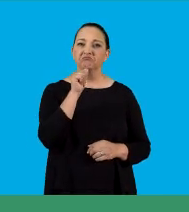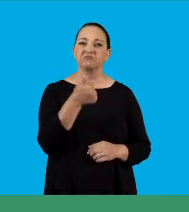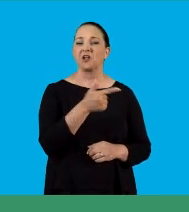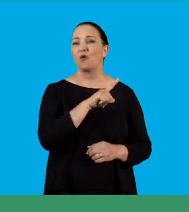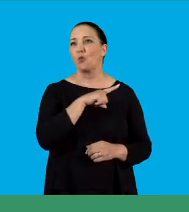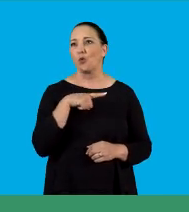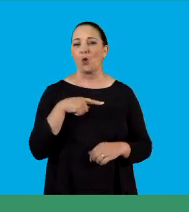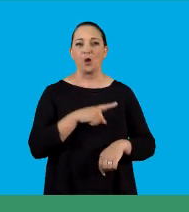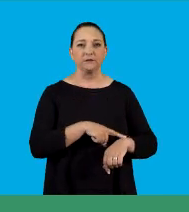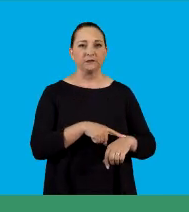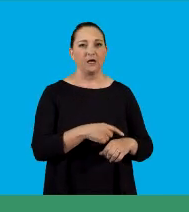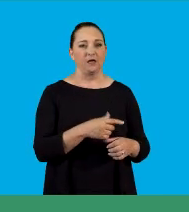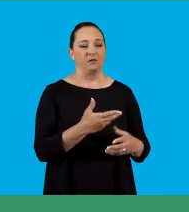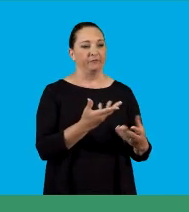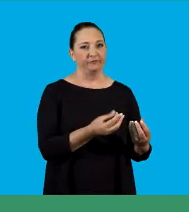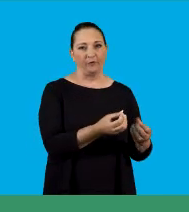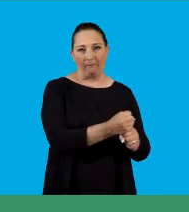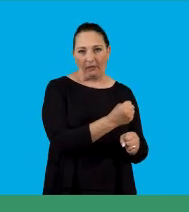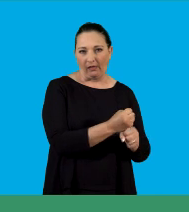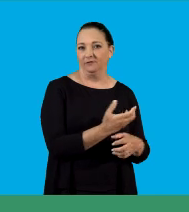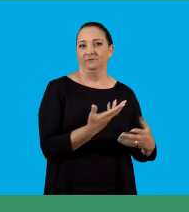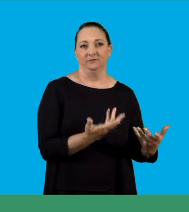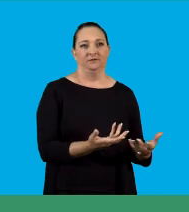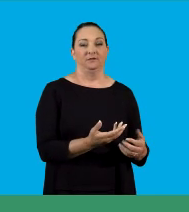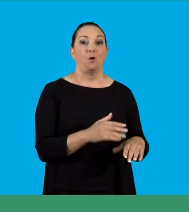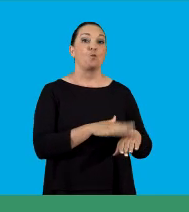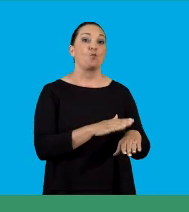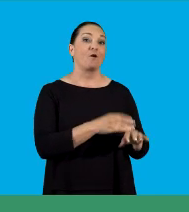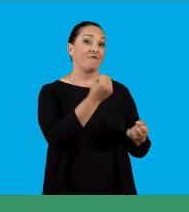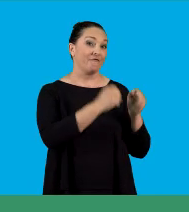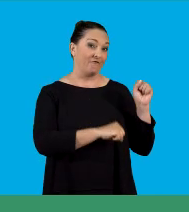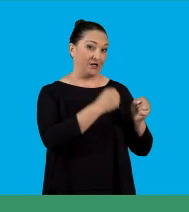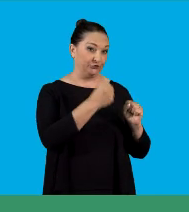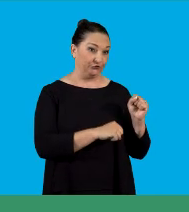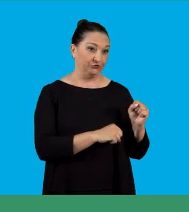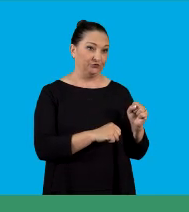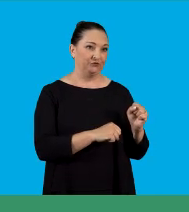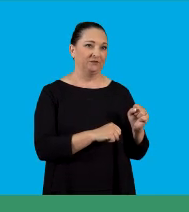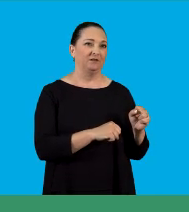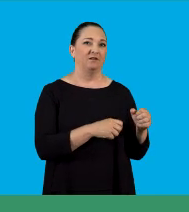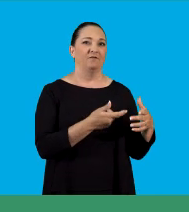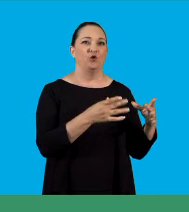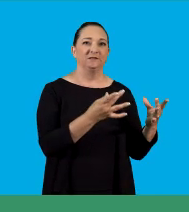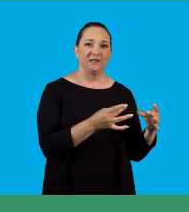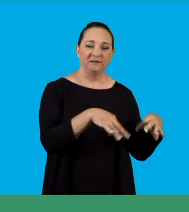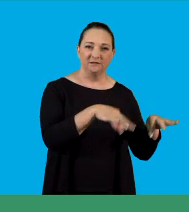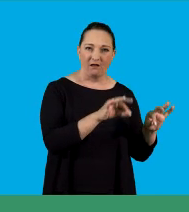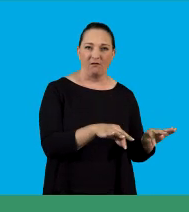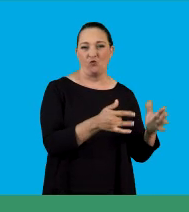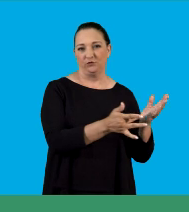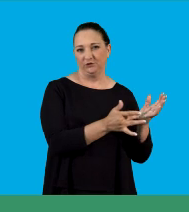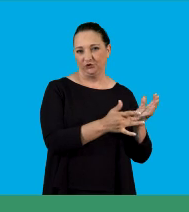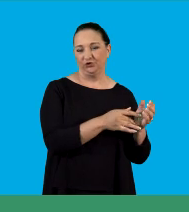those items. All right, so this is mostly used in factories, particularly in the textile or technology